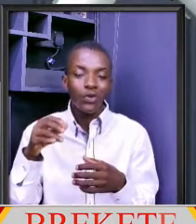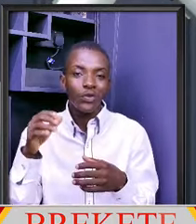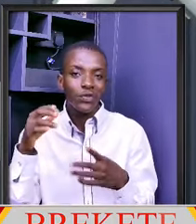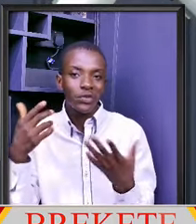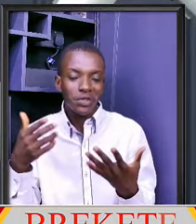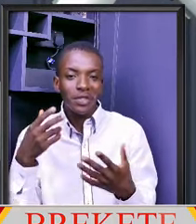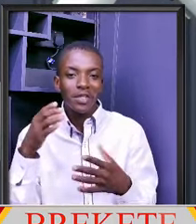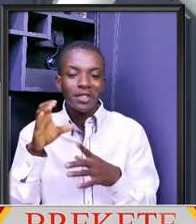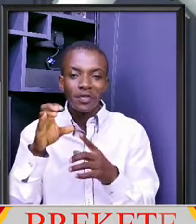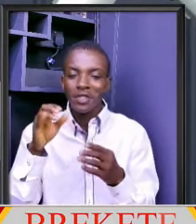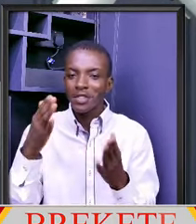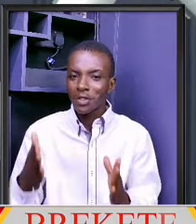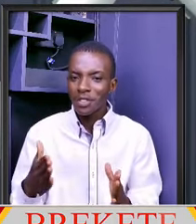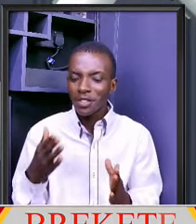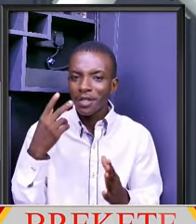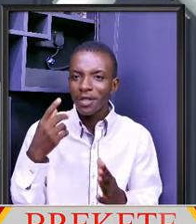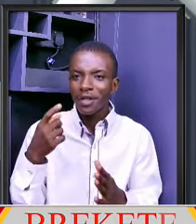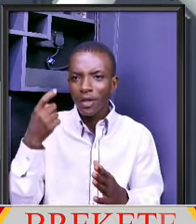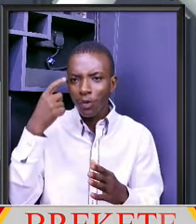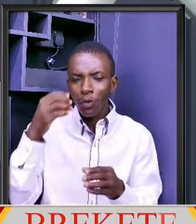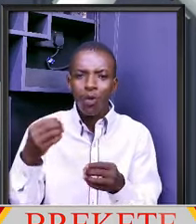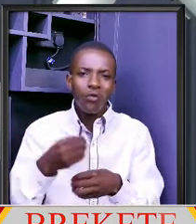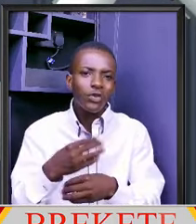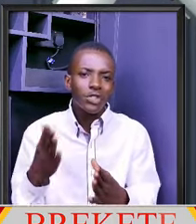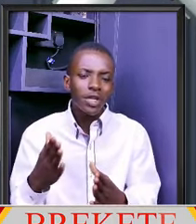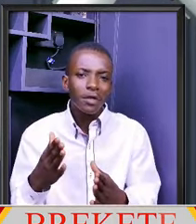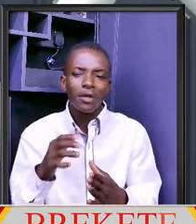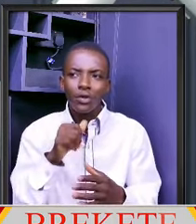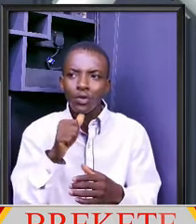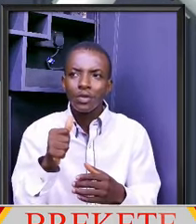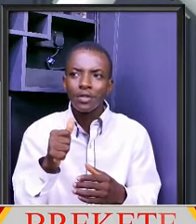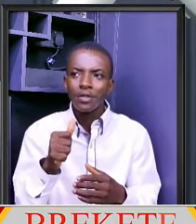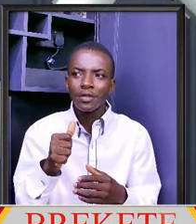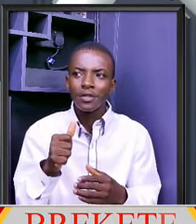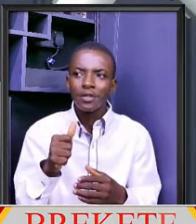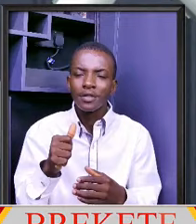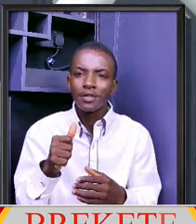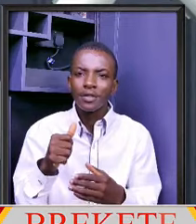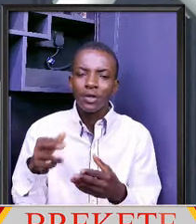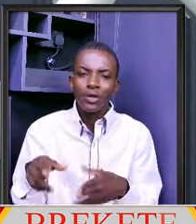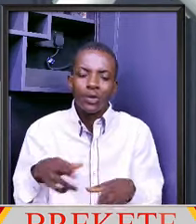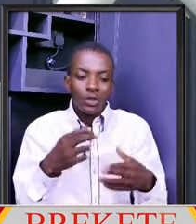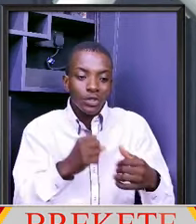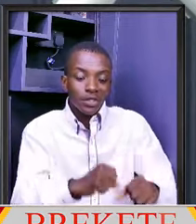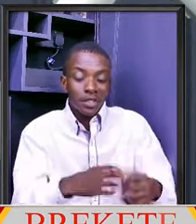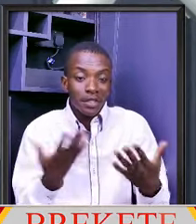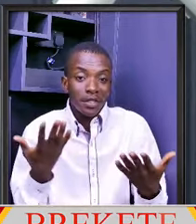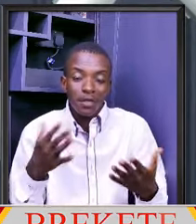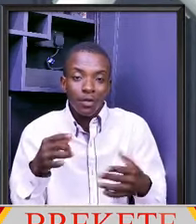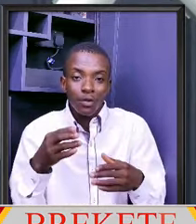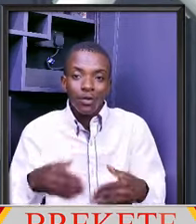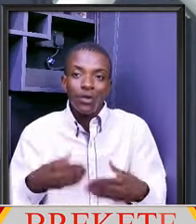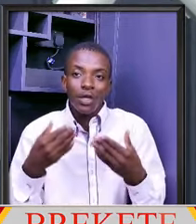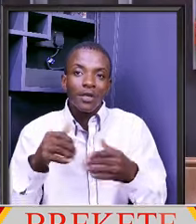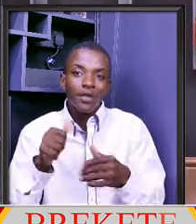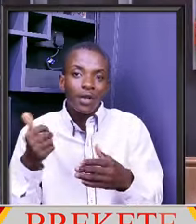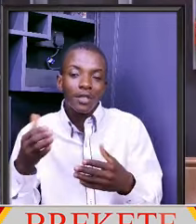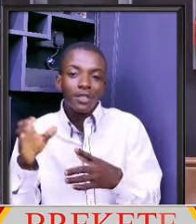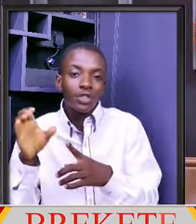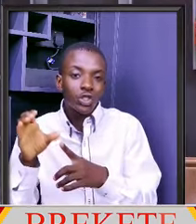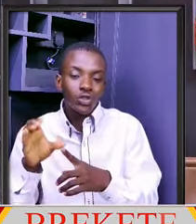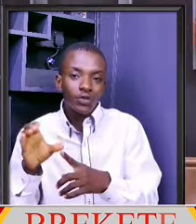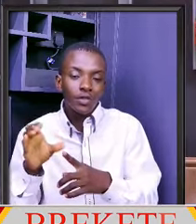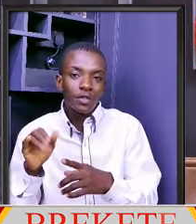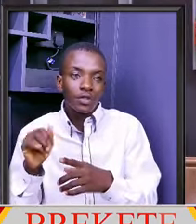The chieftaincy will see it. And it will be official. It's not, chieftaincy is not a roadside thing. Because before you give somebody anything,